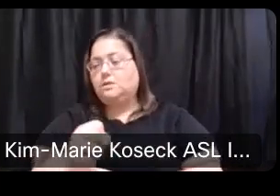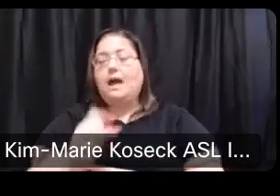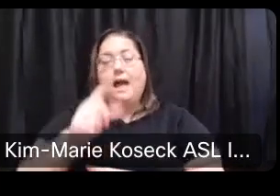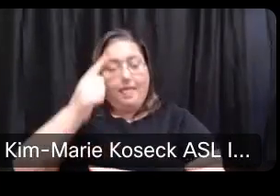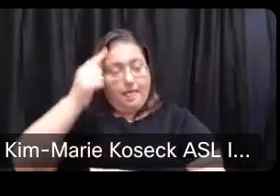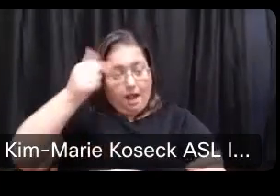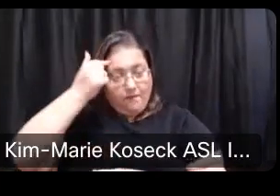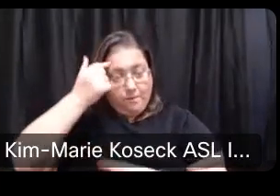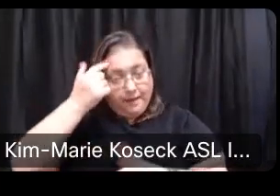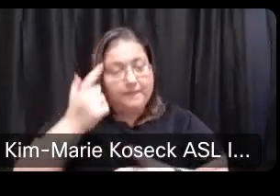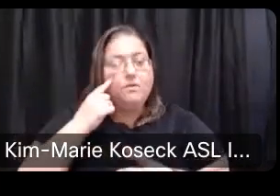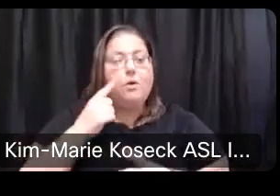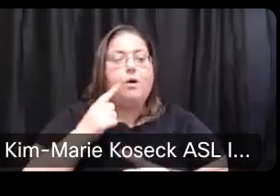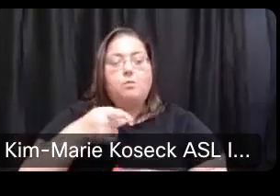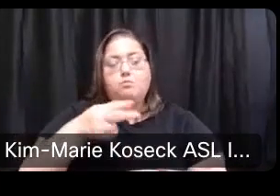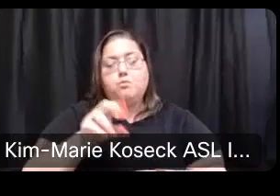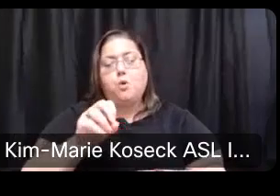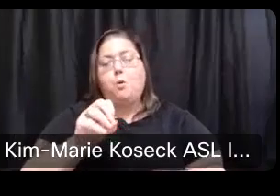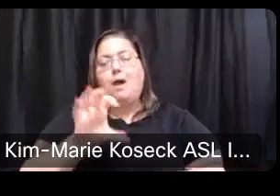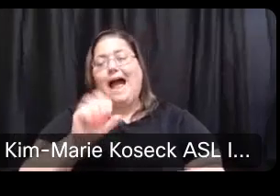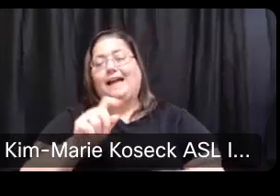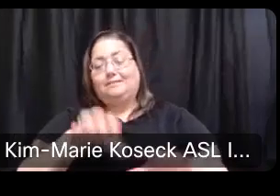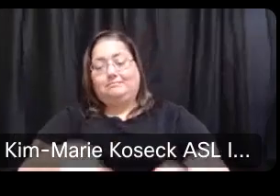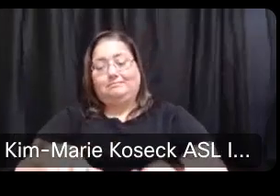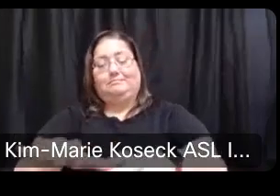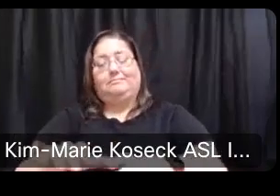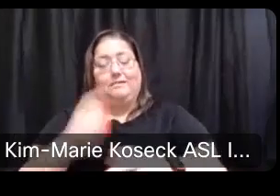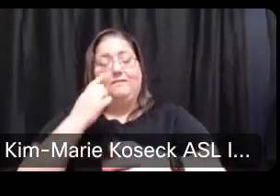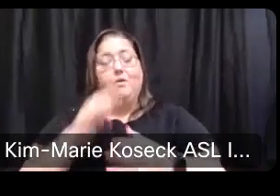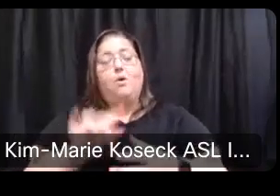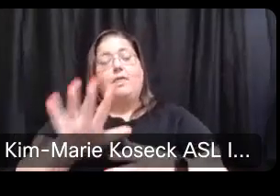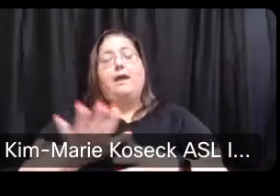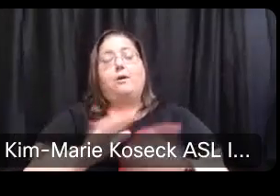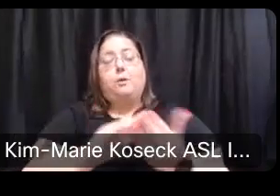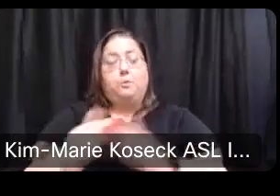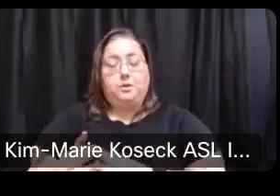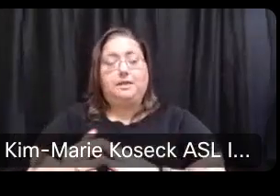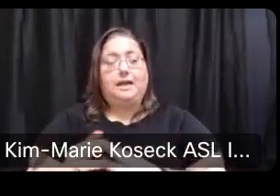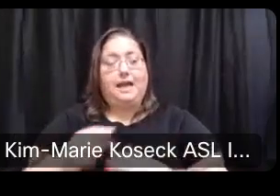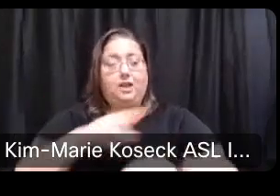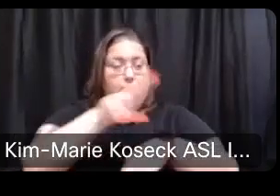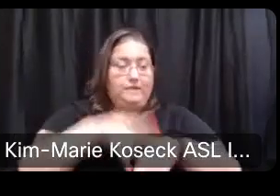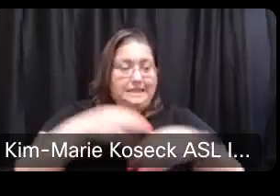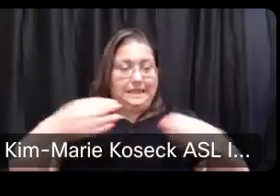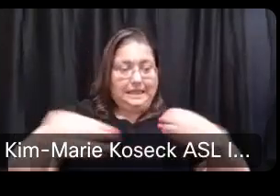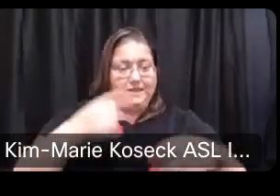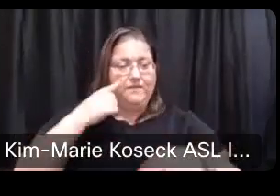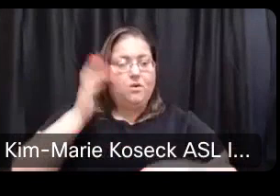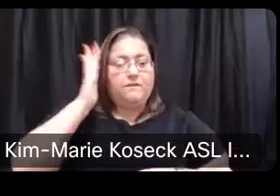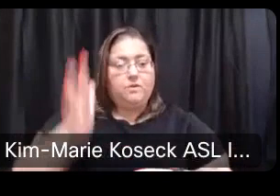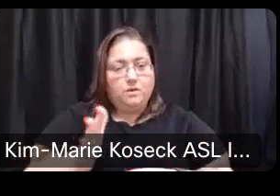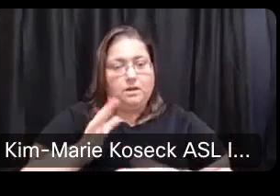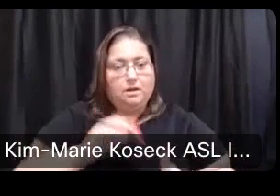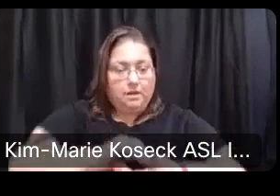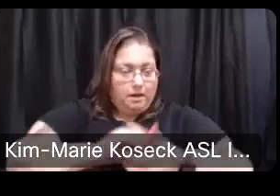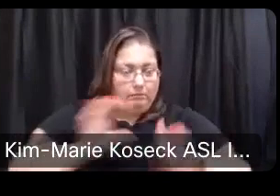enabling them to take proactive steps in protecting their communities and developing resilient strategies for the future.